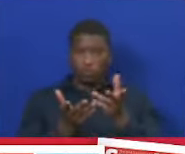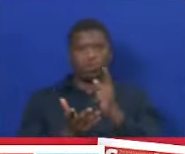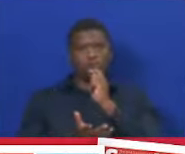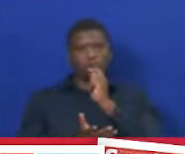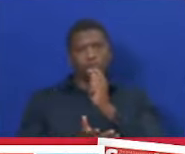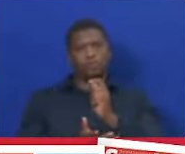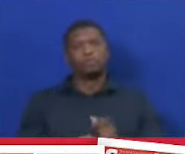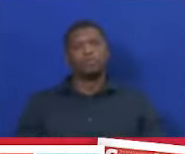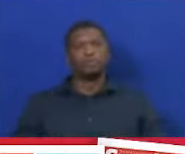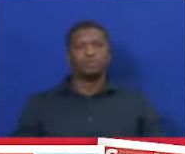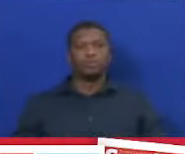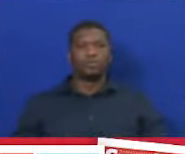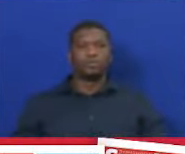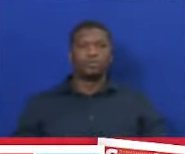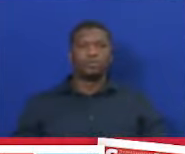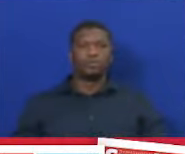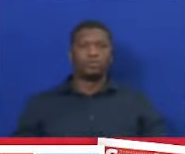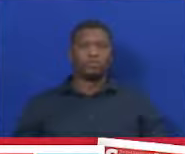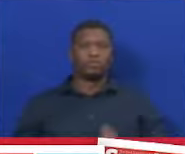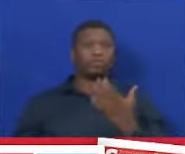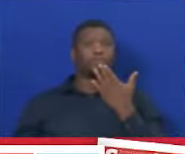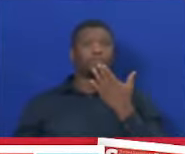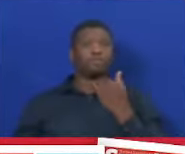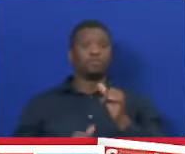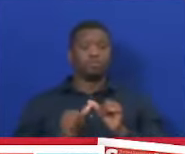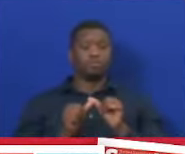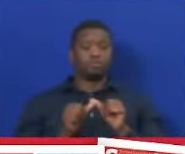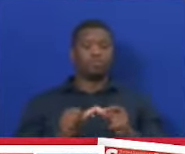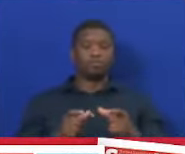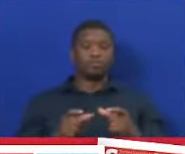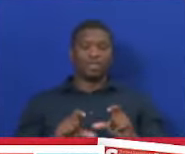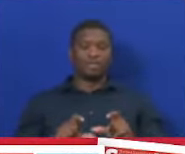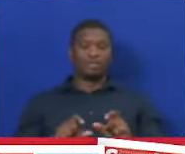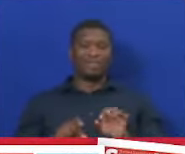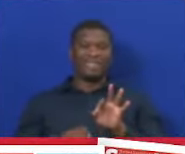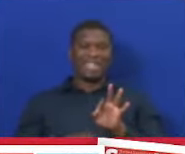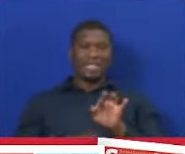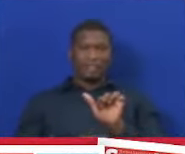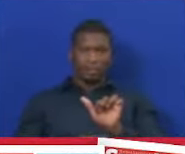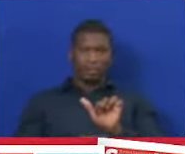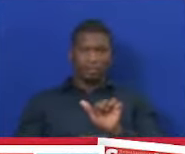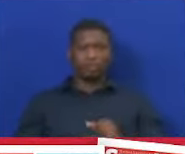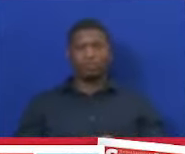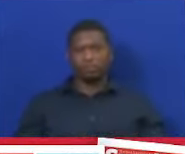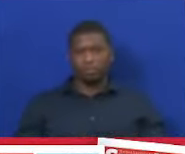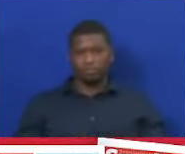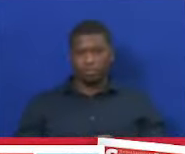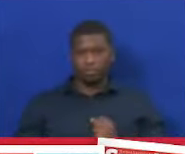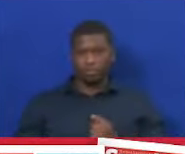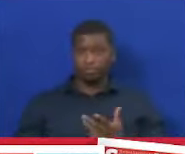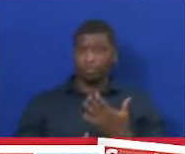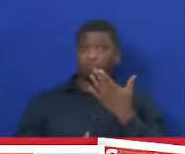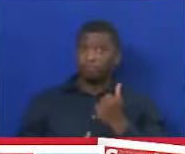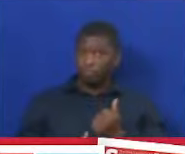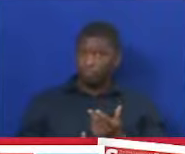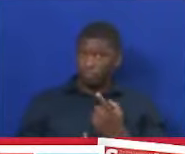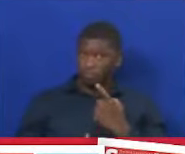Please then proceed to paragraph 36. Witness C.